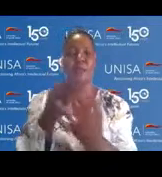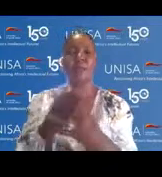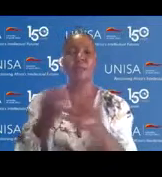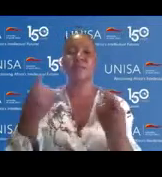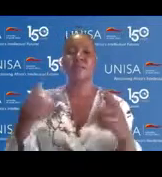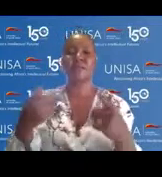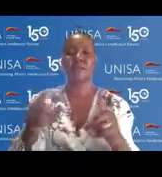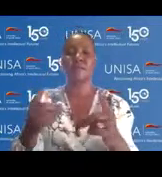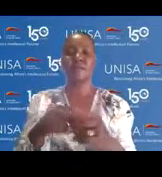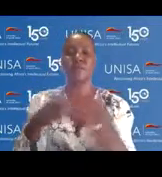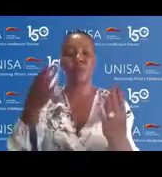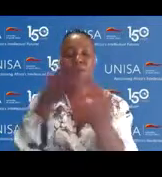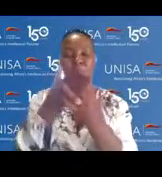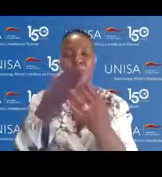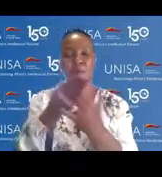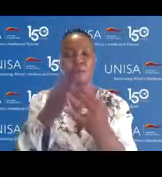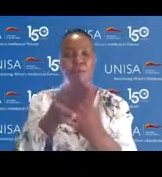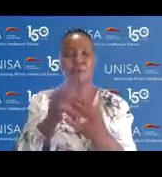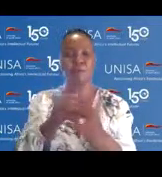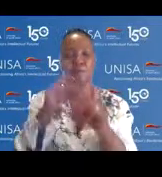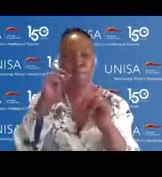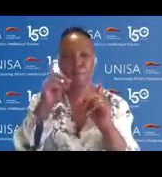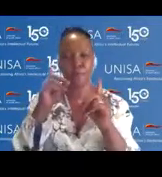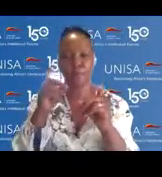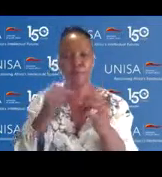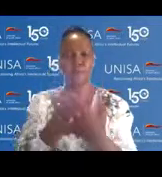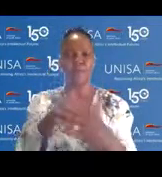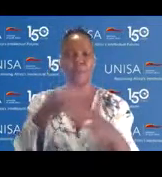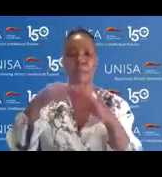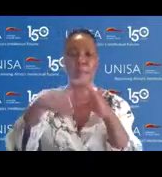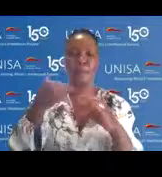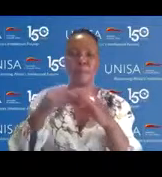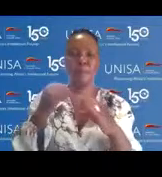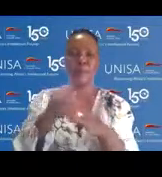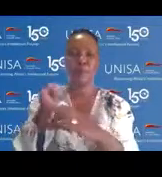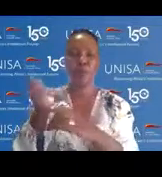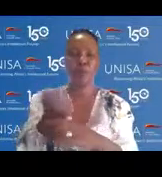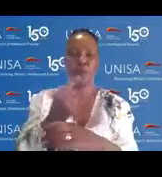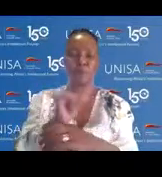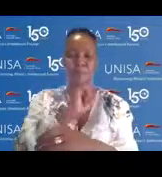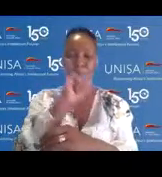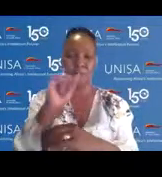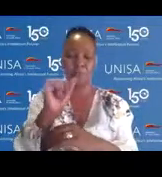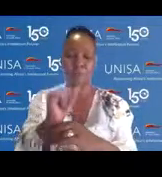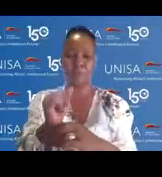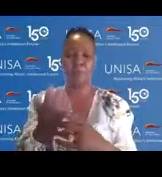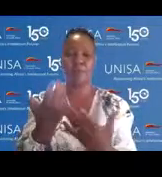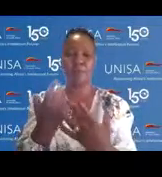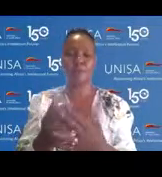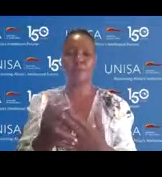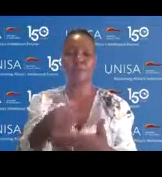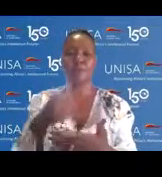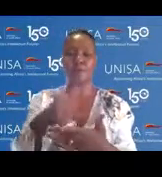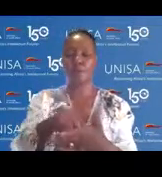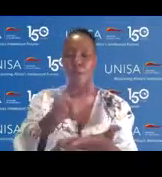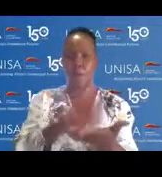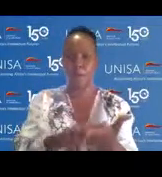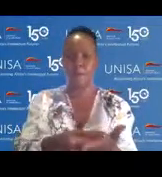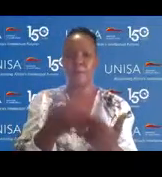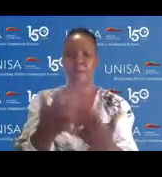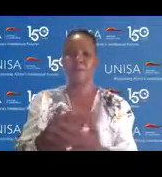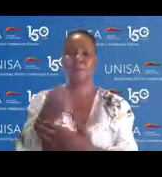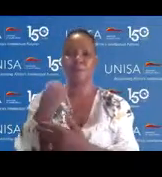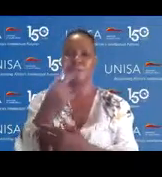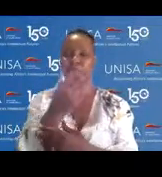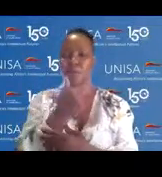access your photos, your mail, all of that within your browser directly. So it gives you a nice interface, you know, to